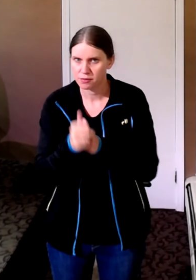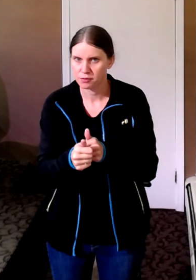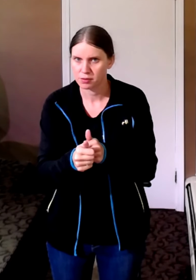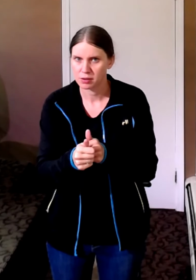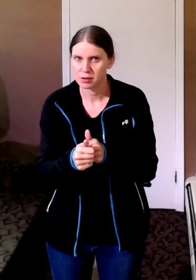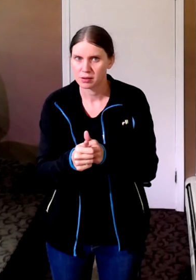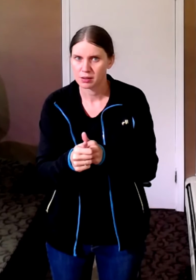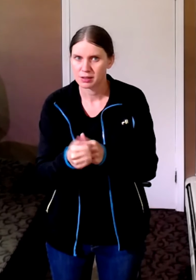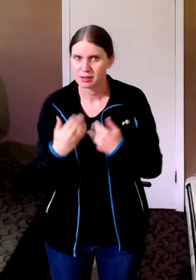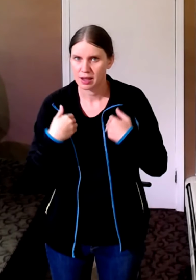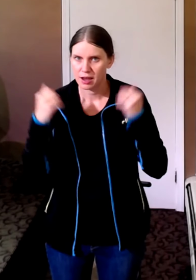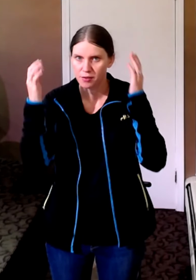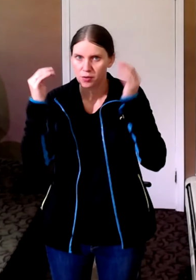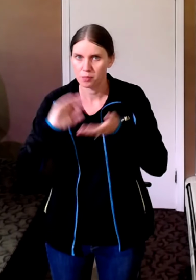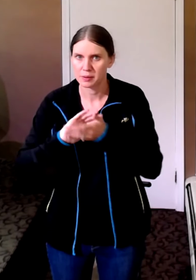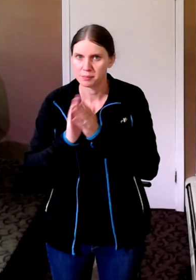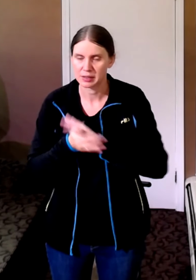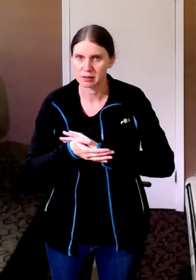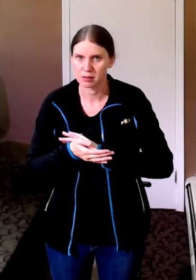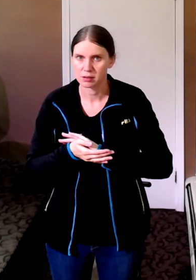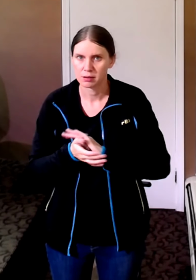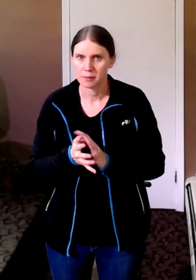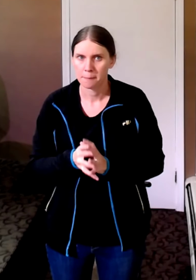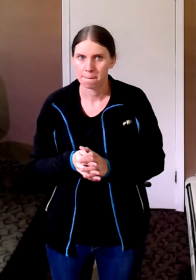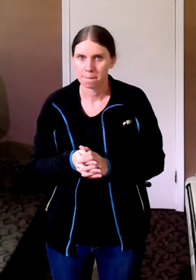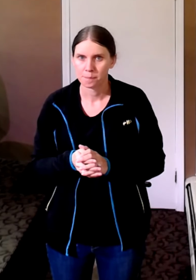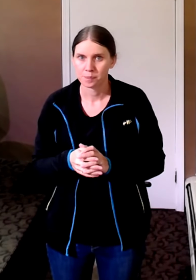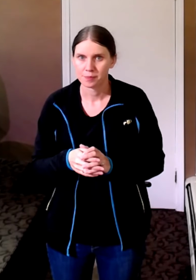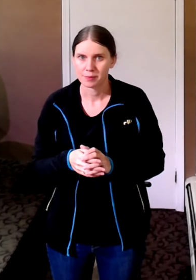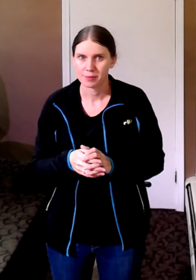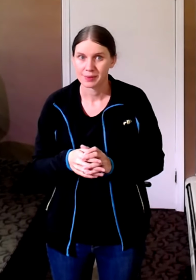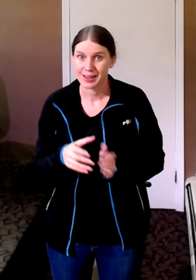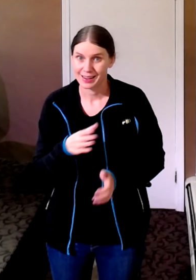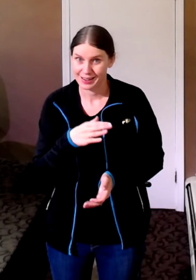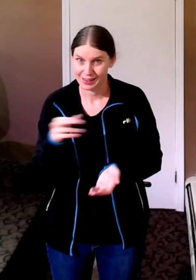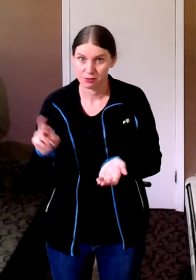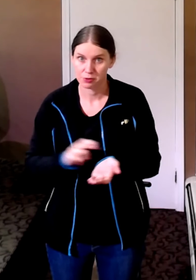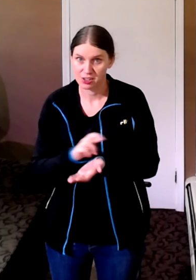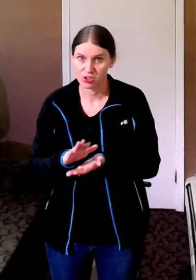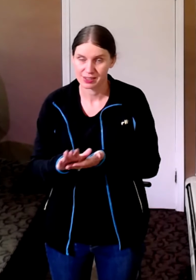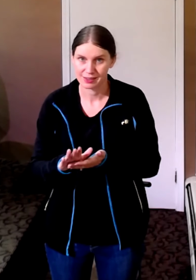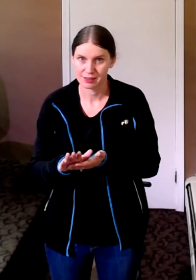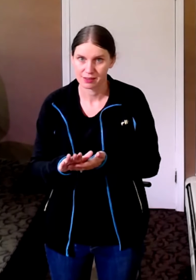Hope, the peace, and in fact, righteousness.